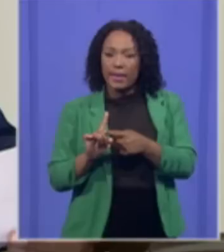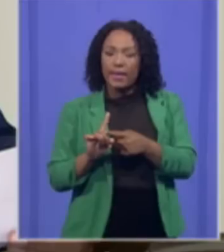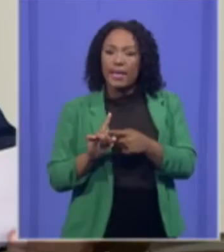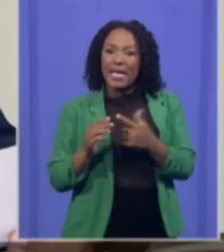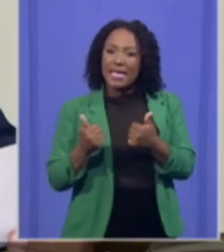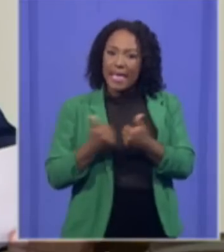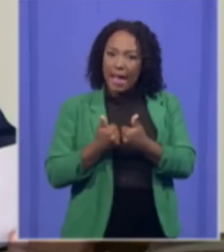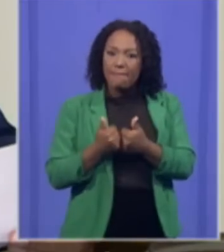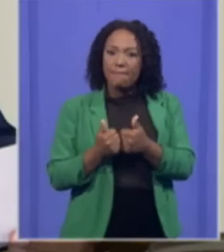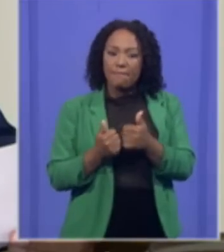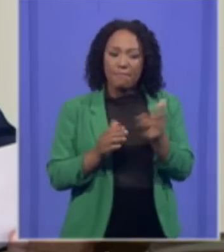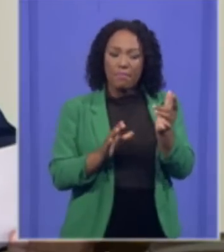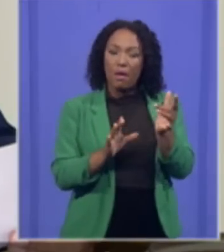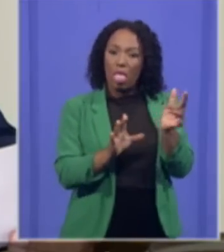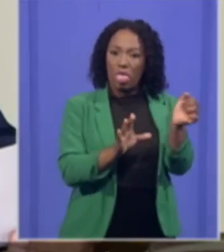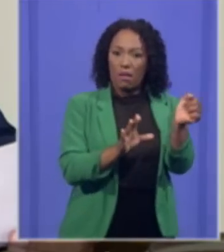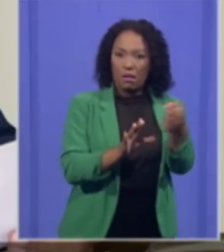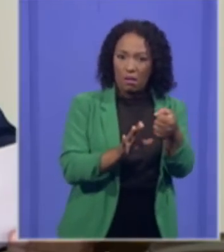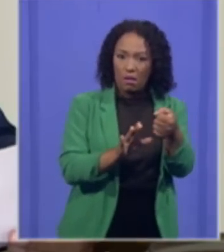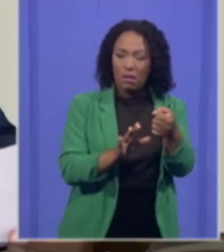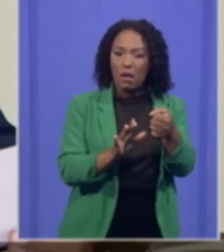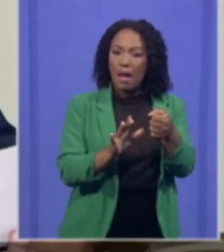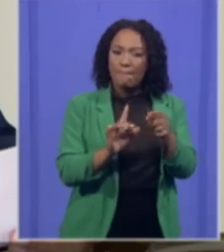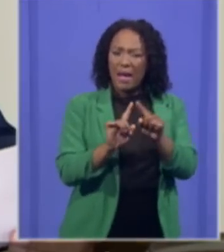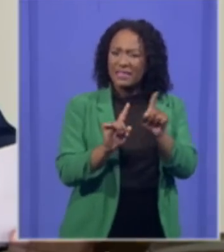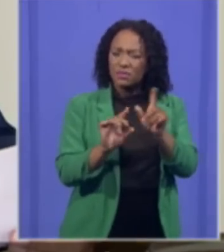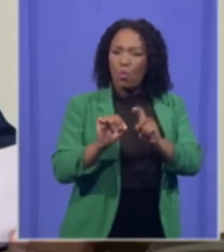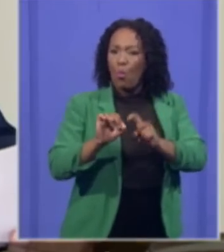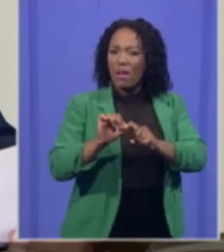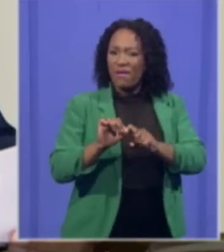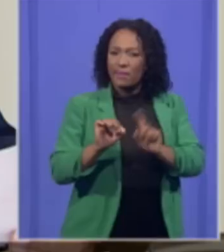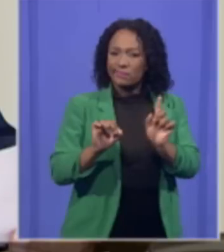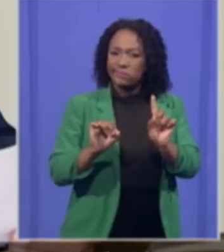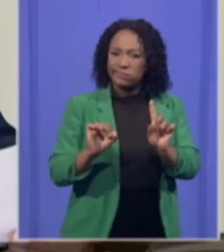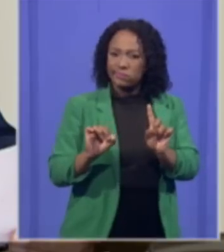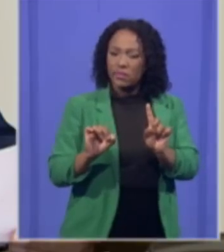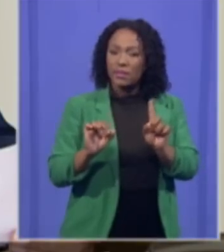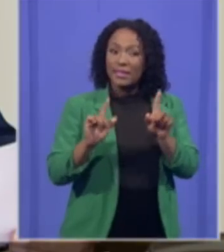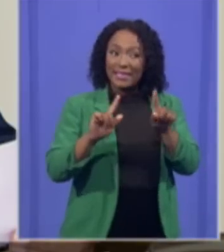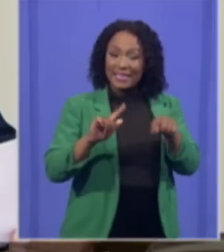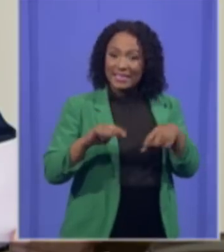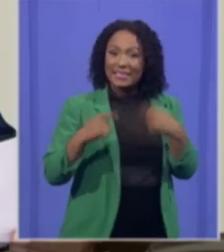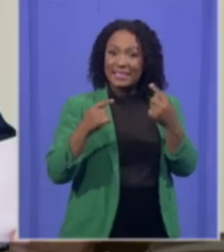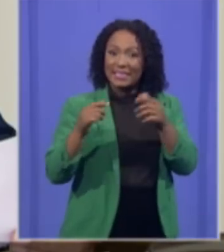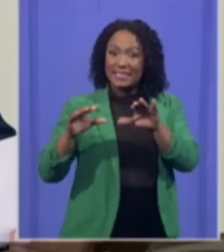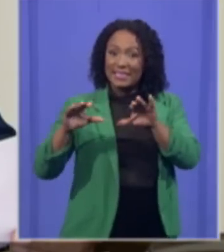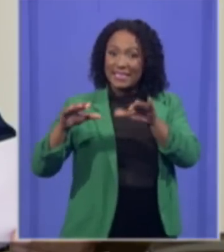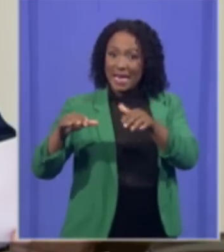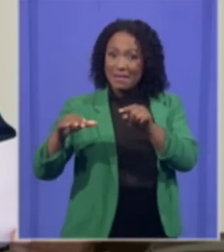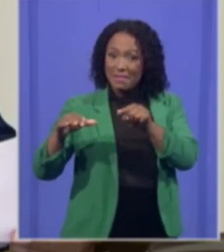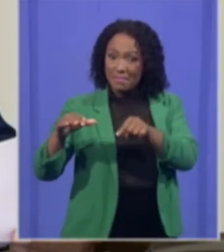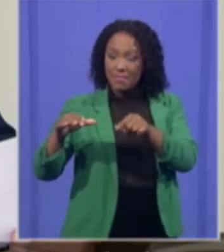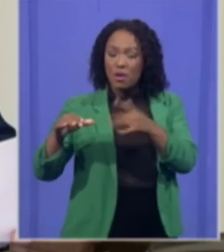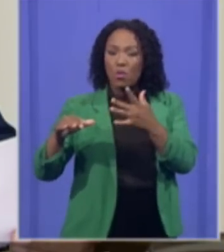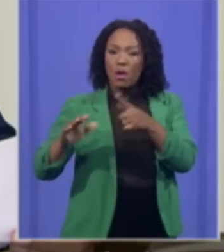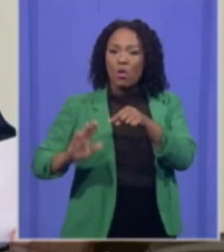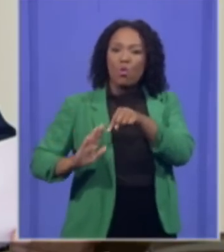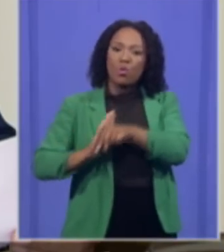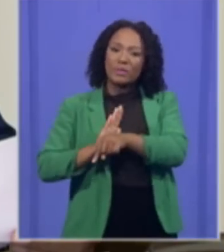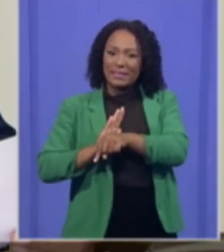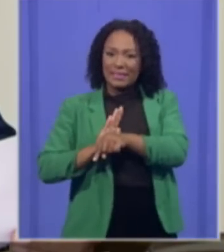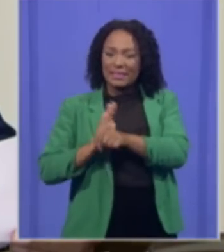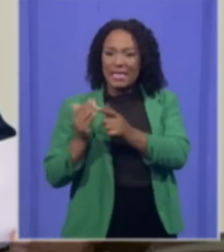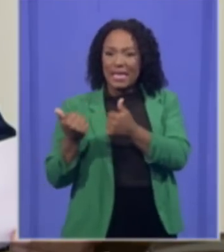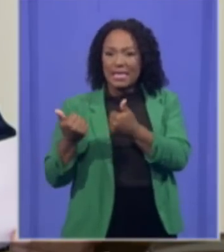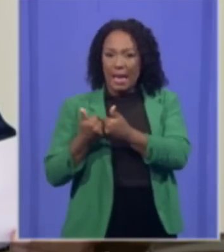declared ineligible following a protest. The team to which the player belongs will be sanctioned by forfeiting the match